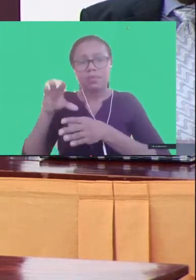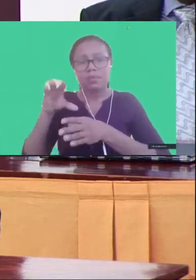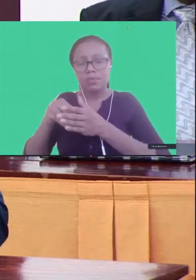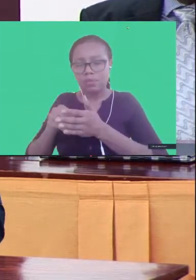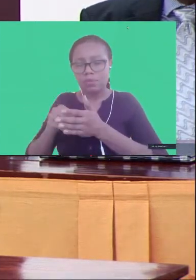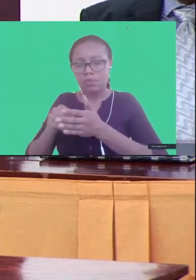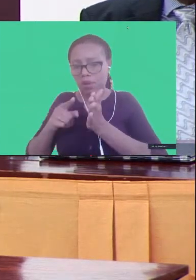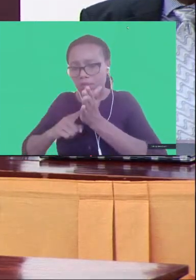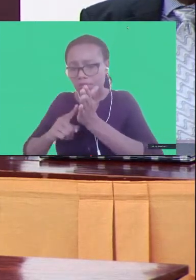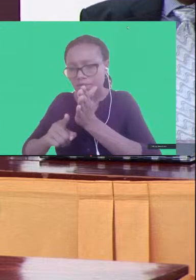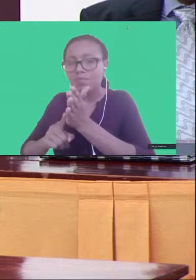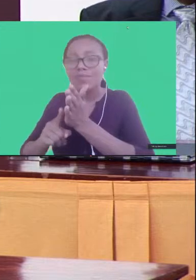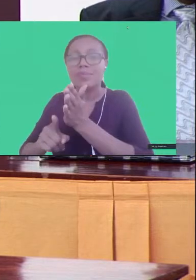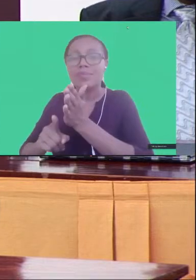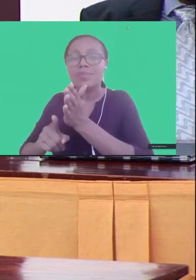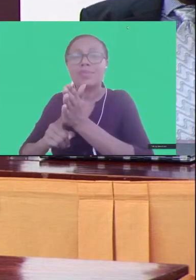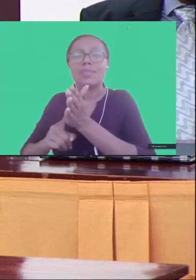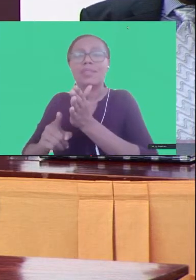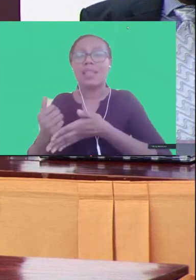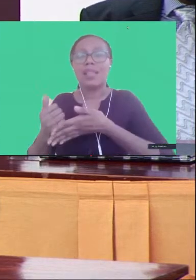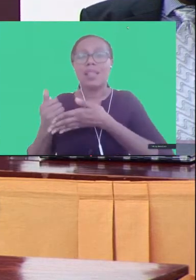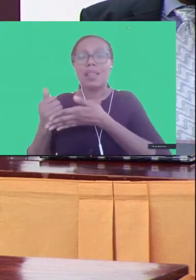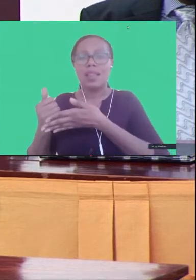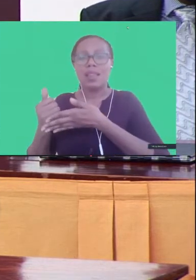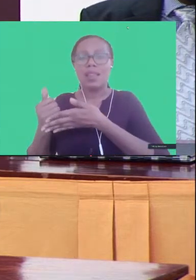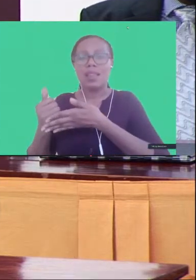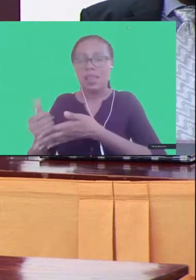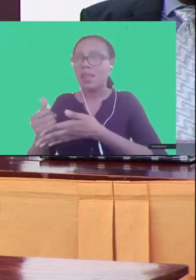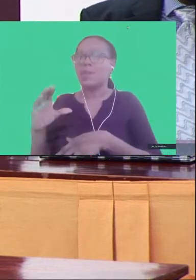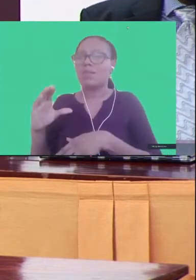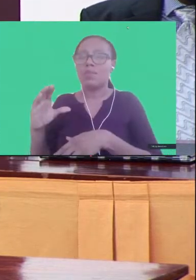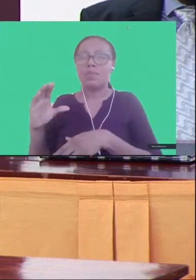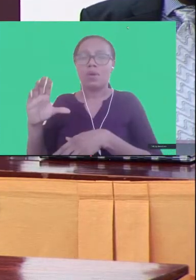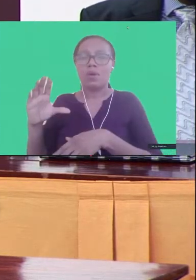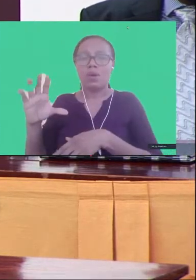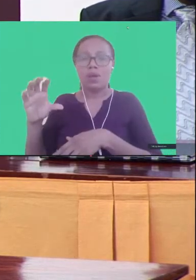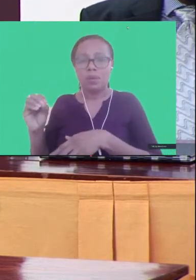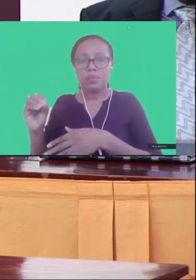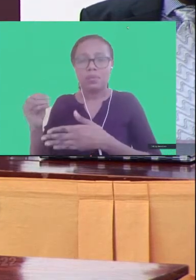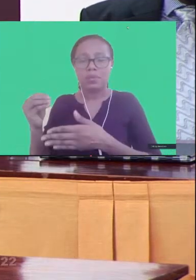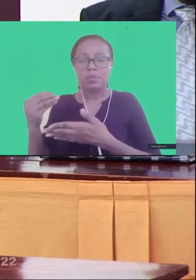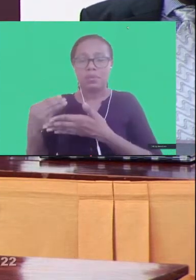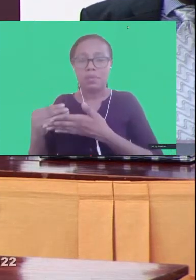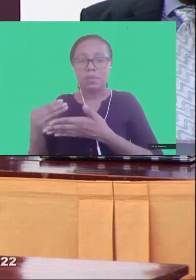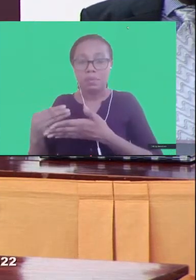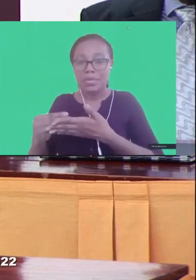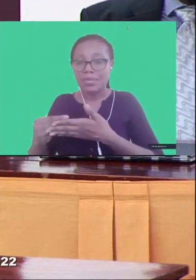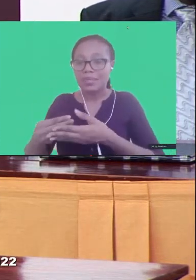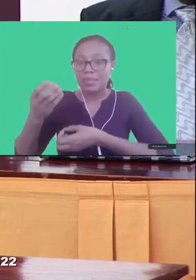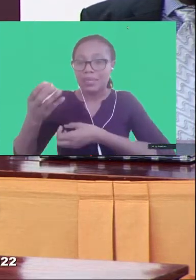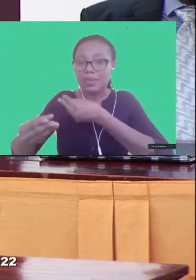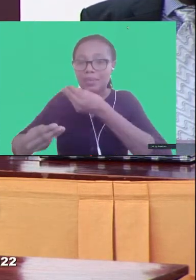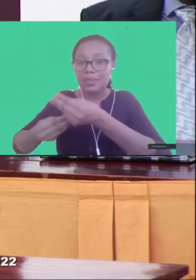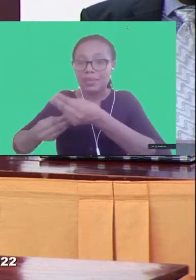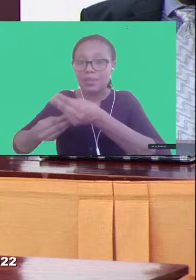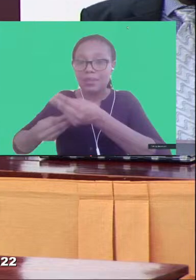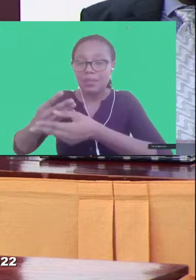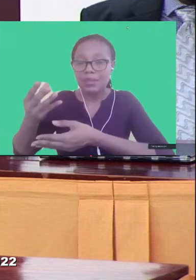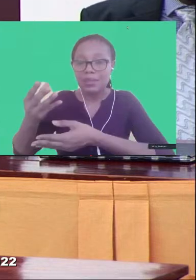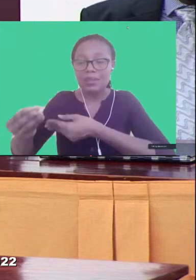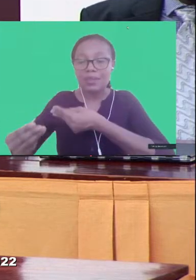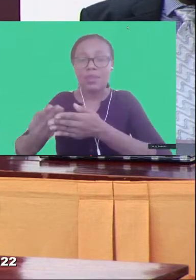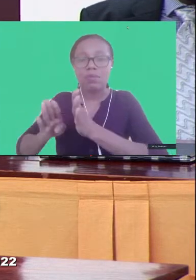made available to develop local content here in Barbados. As the Minister also indicated, in addition to the work being done